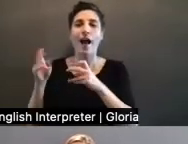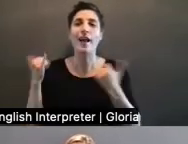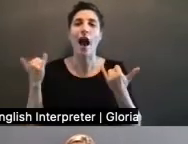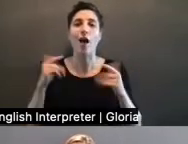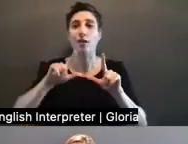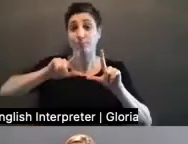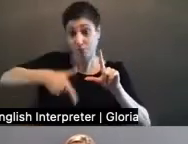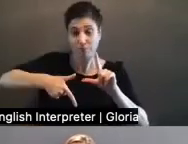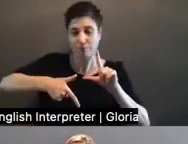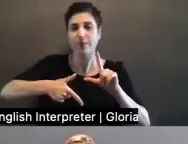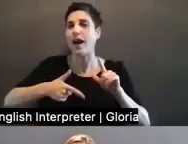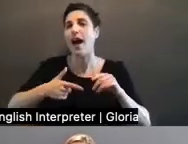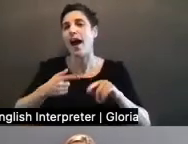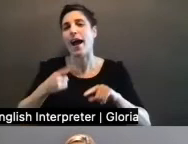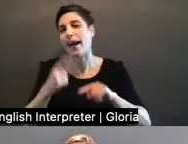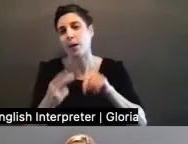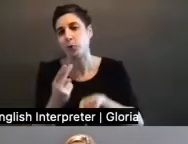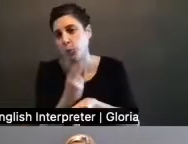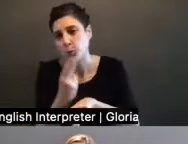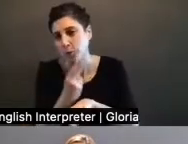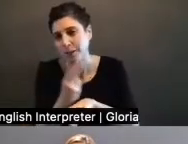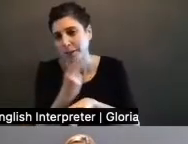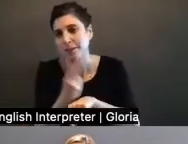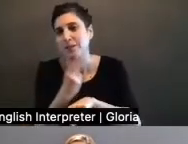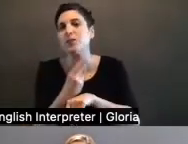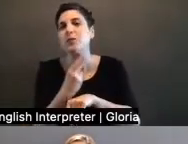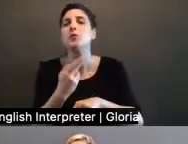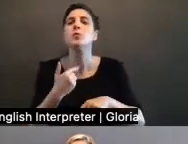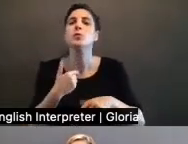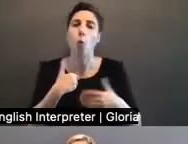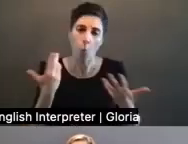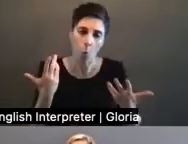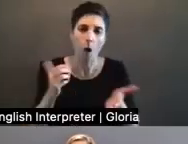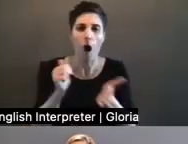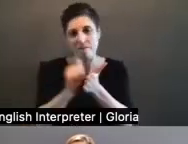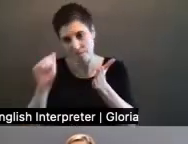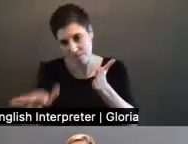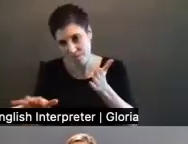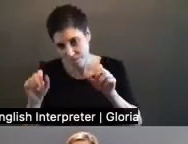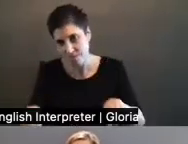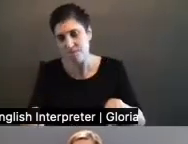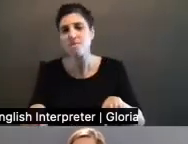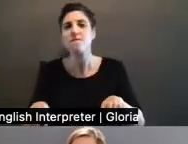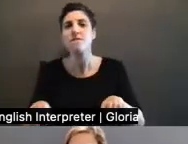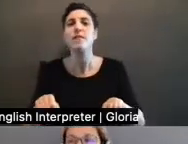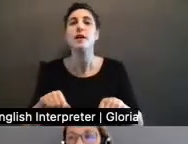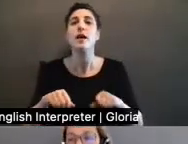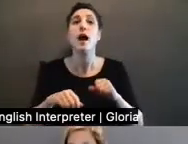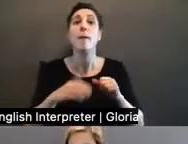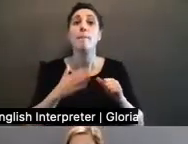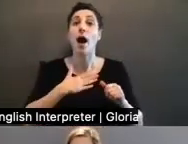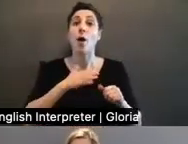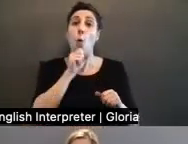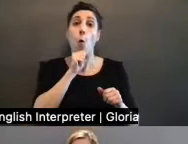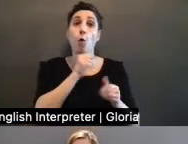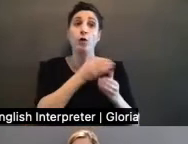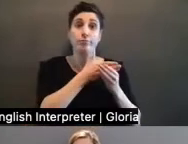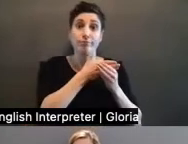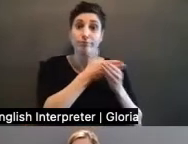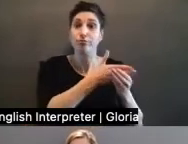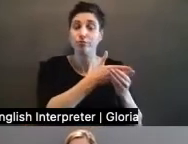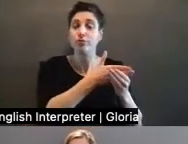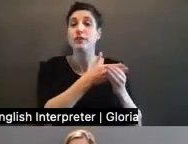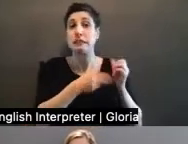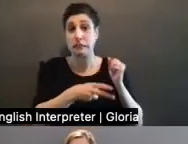the section where I can go back and edit it, update it until it's ready to share with my learners. Any questions around what we covered so